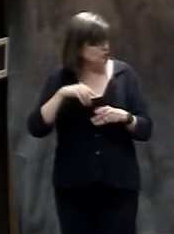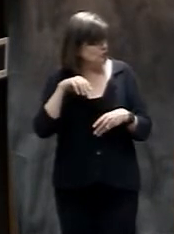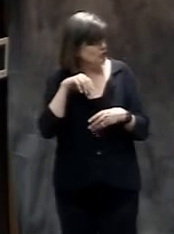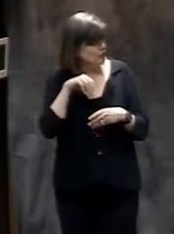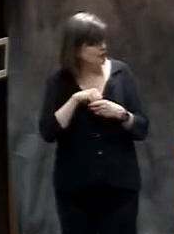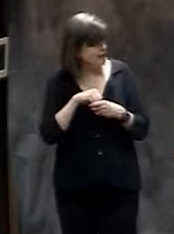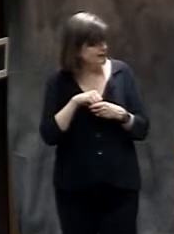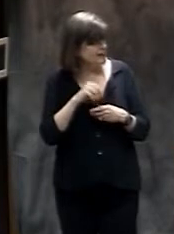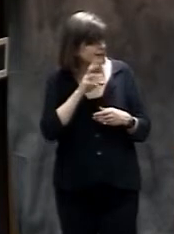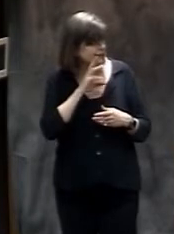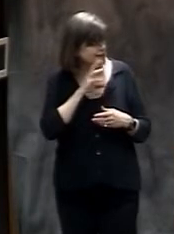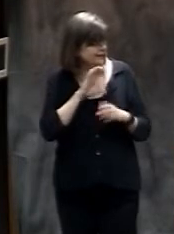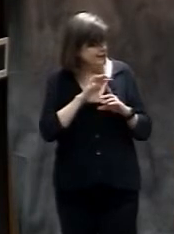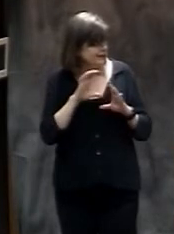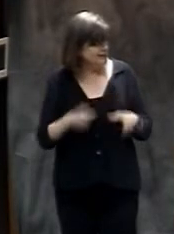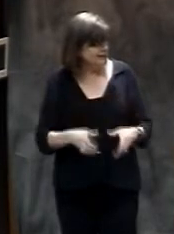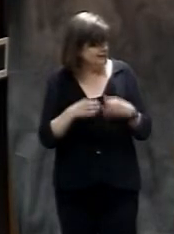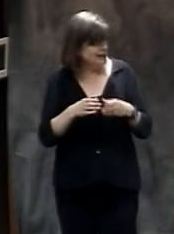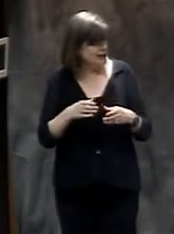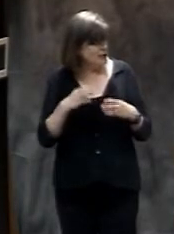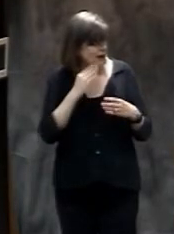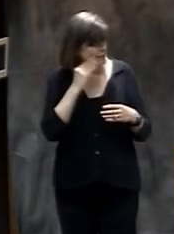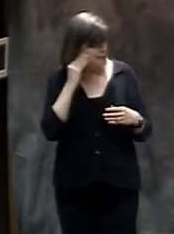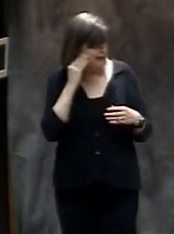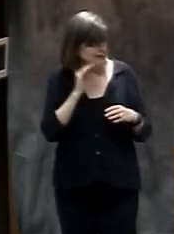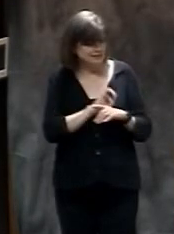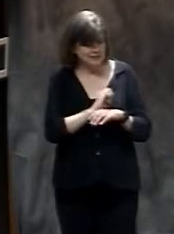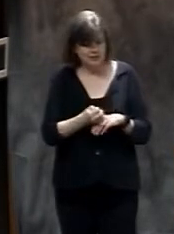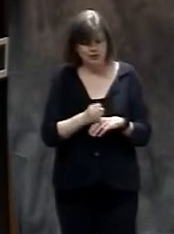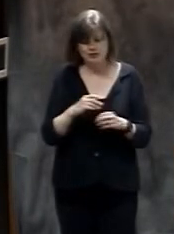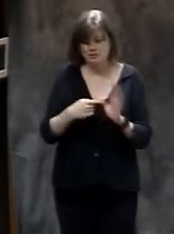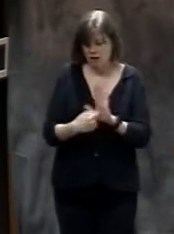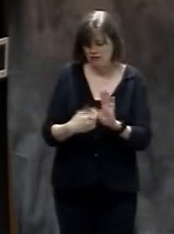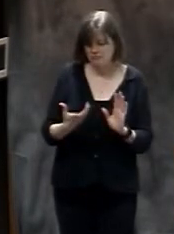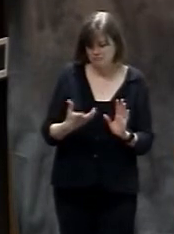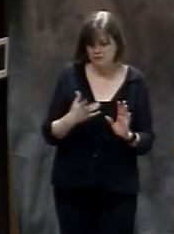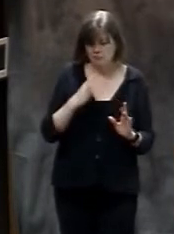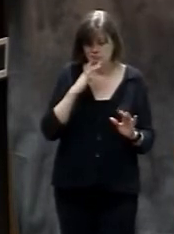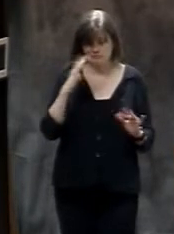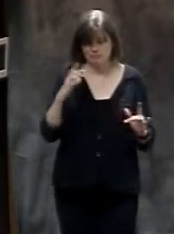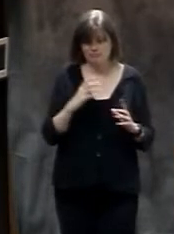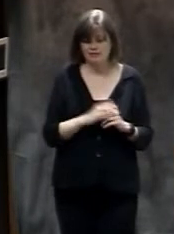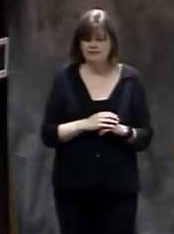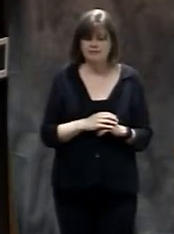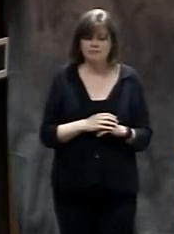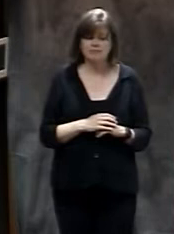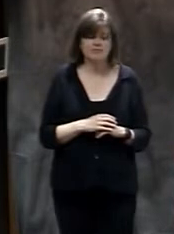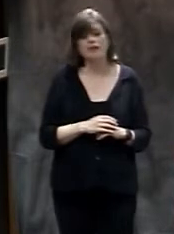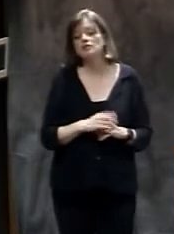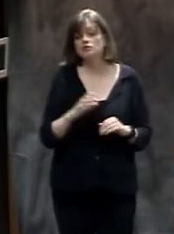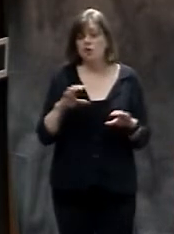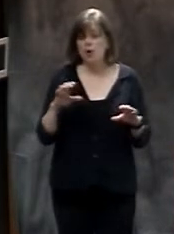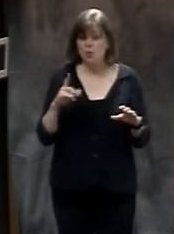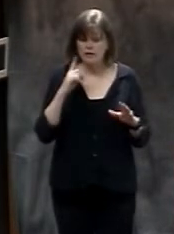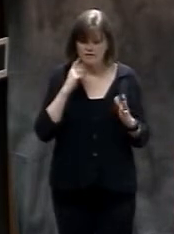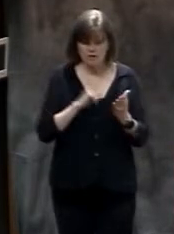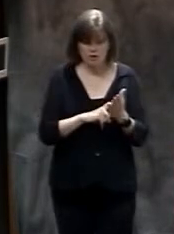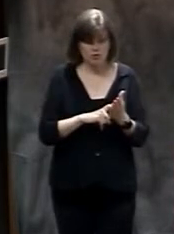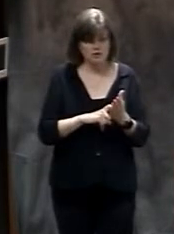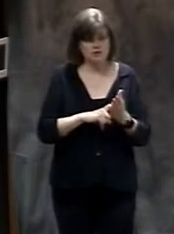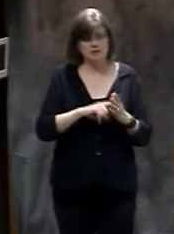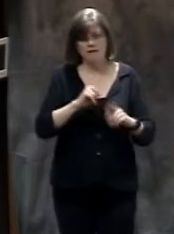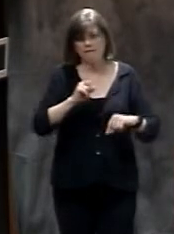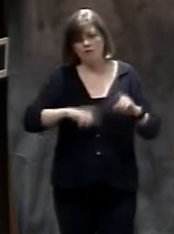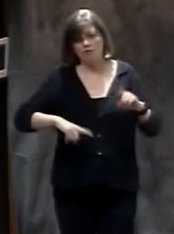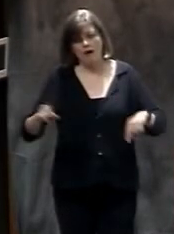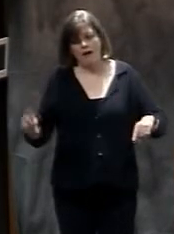And we developed this model, so we do quite a bit of field work, and we've noticed just a huge diversity of containers that